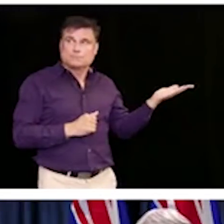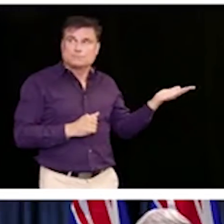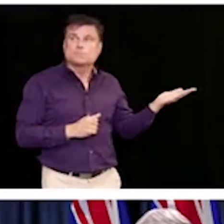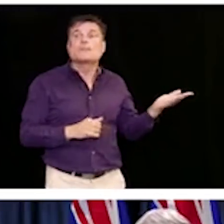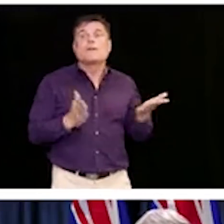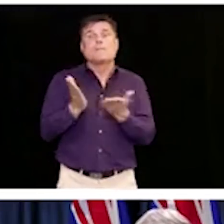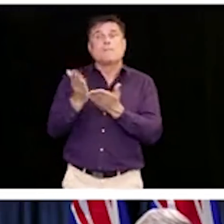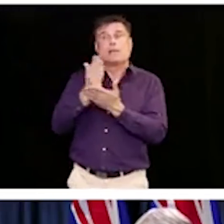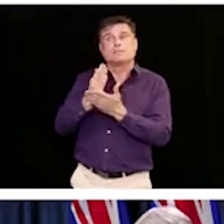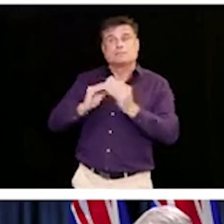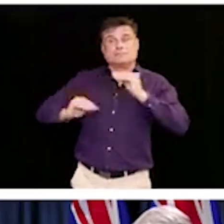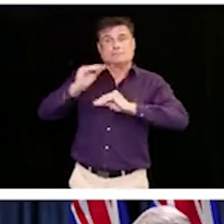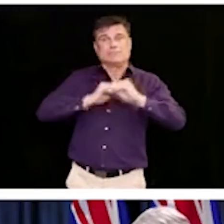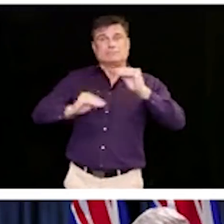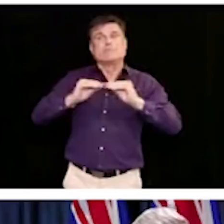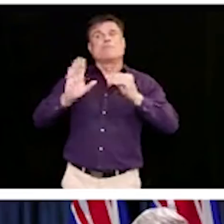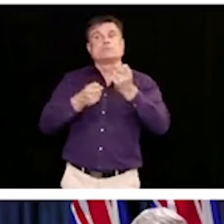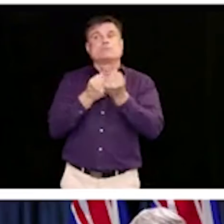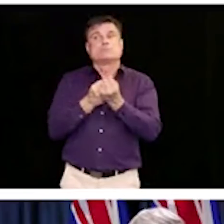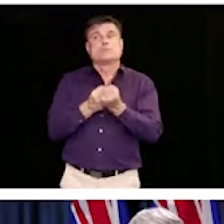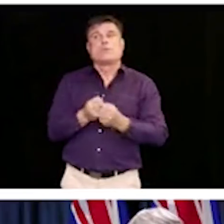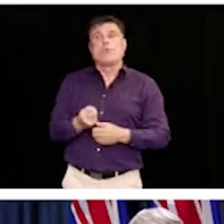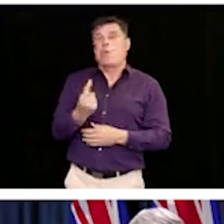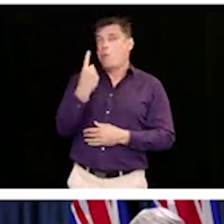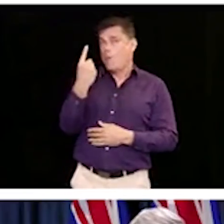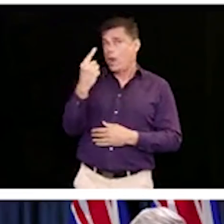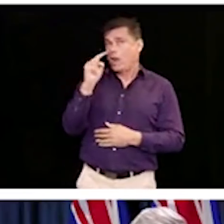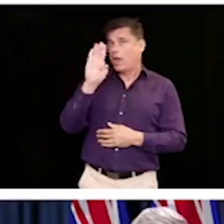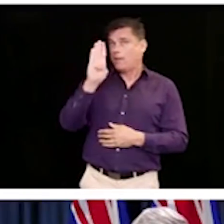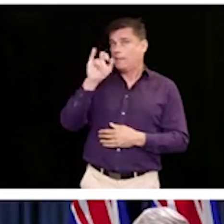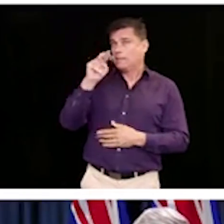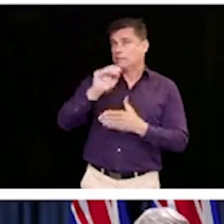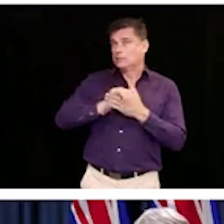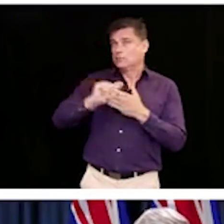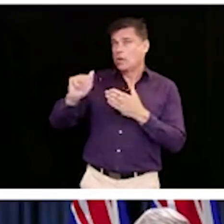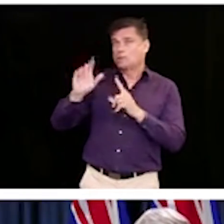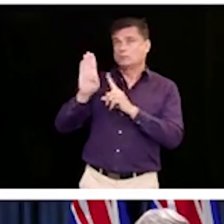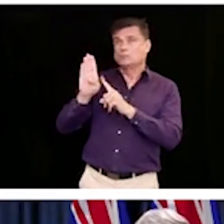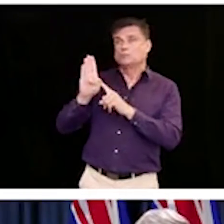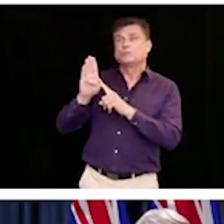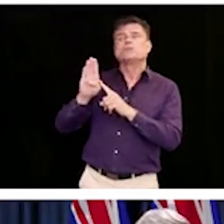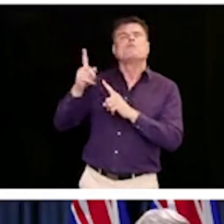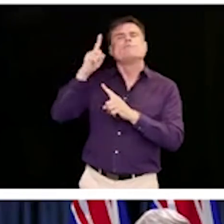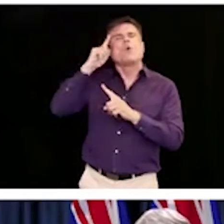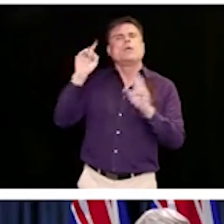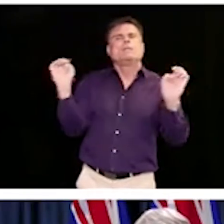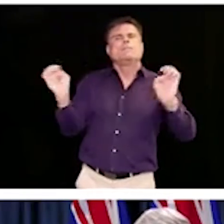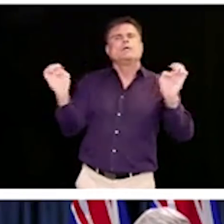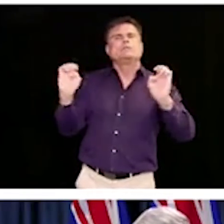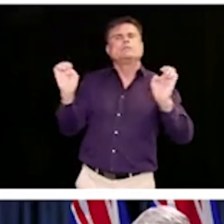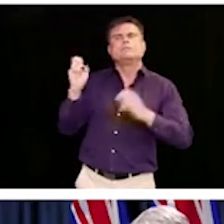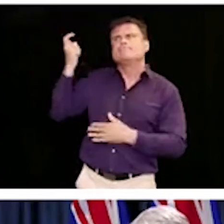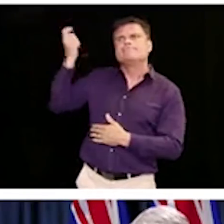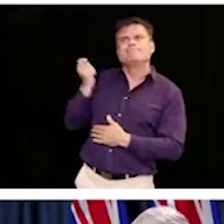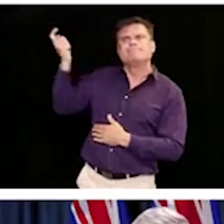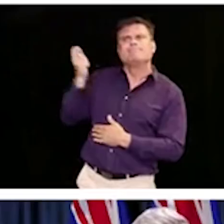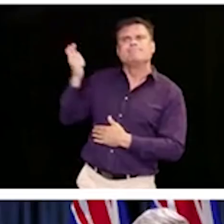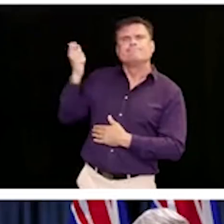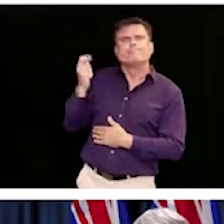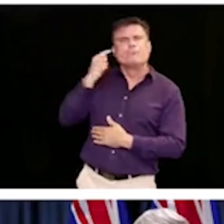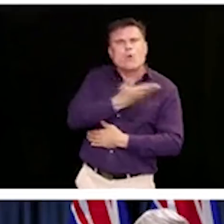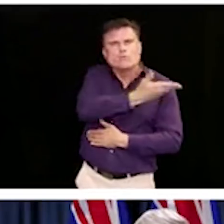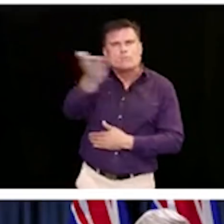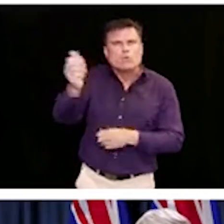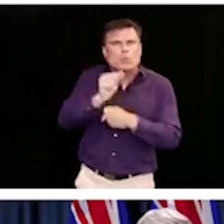supports. Again, I mentioned the $1 billion for the BC emergency benefit for workers. We also